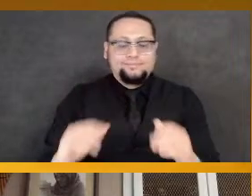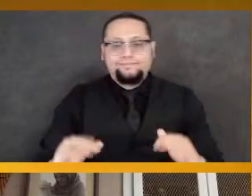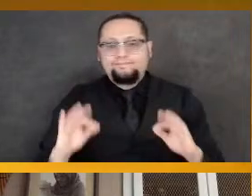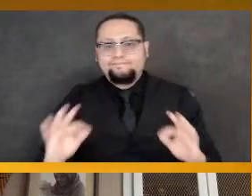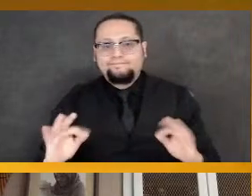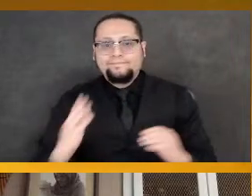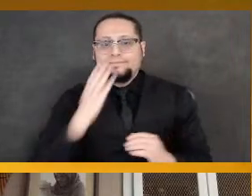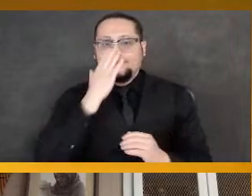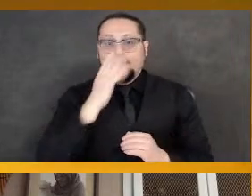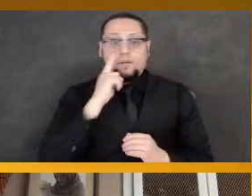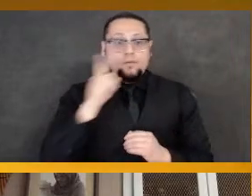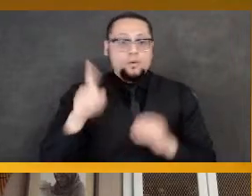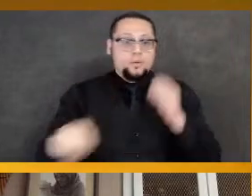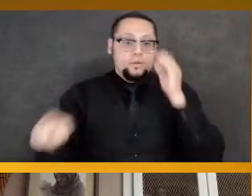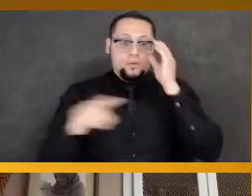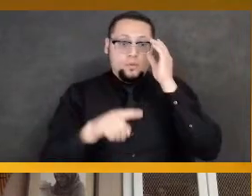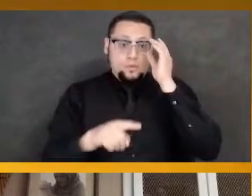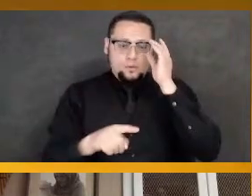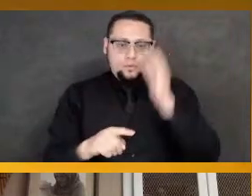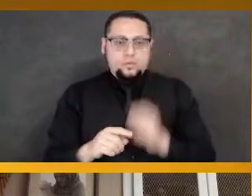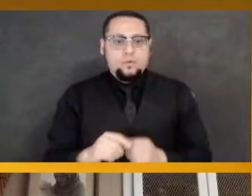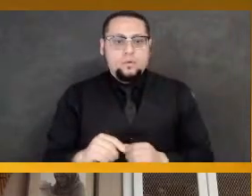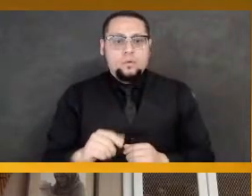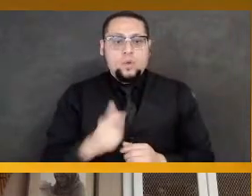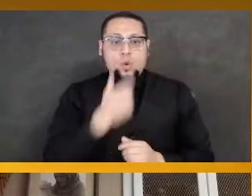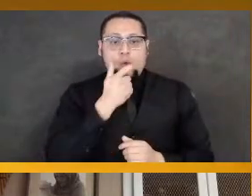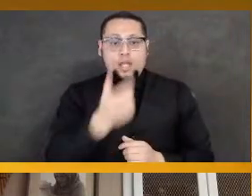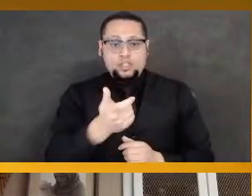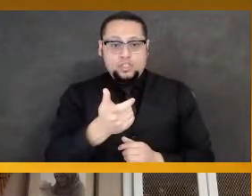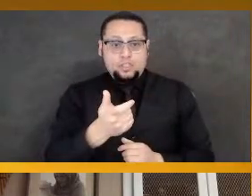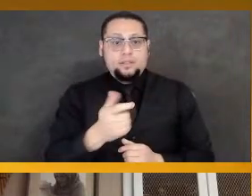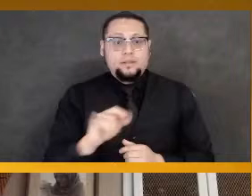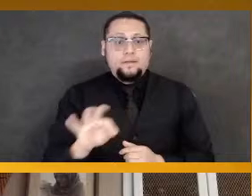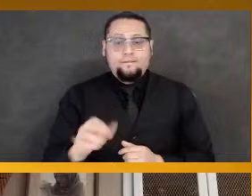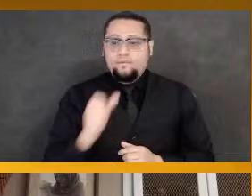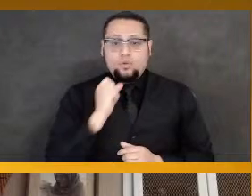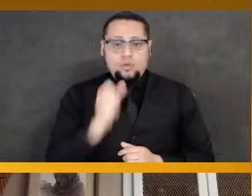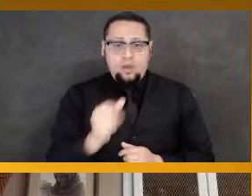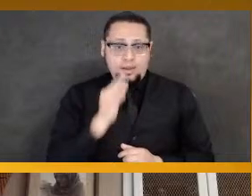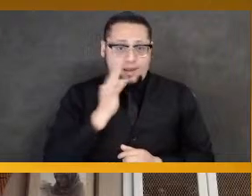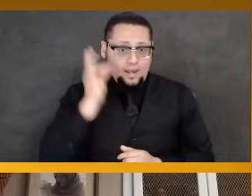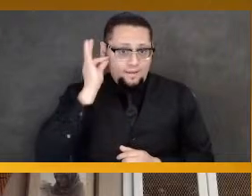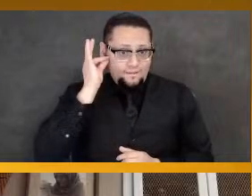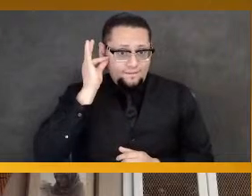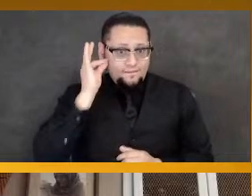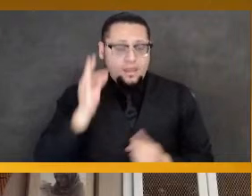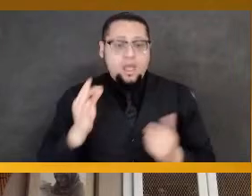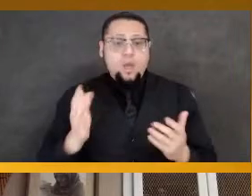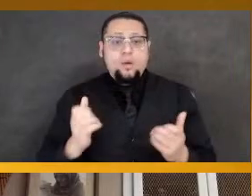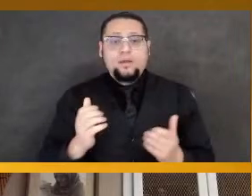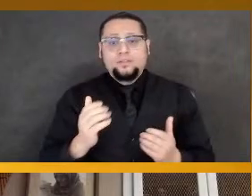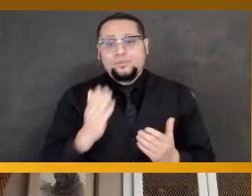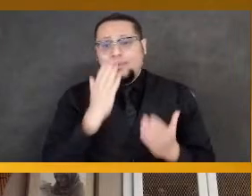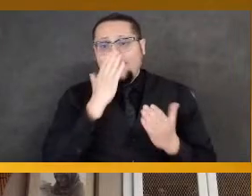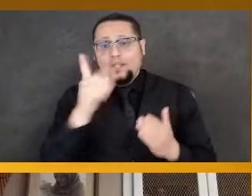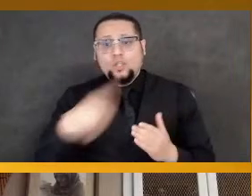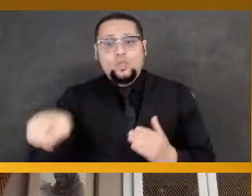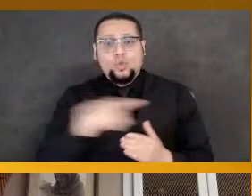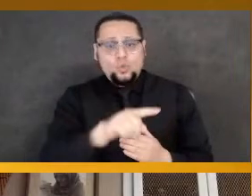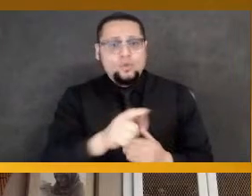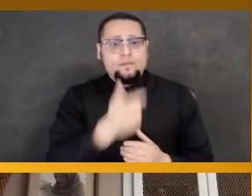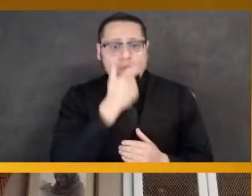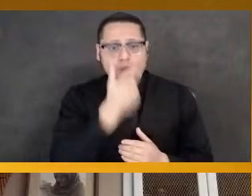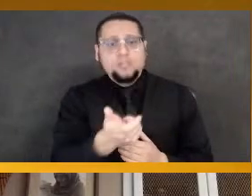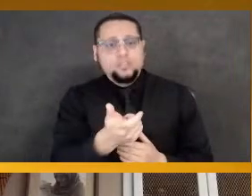And for those of you who are watching who are non-native, I want to say thank you for